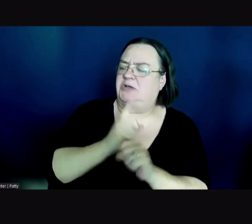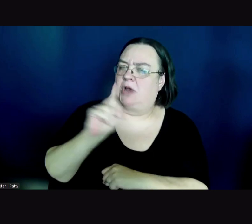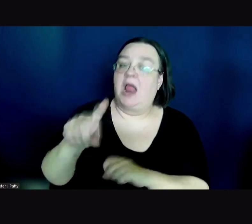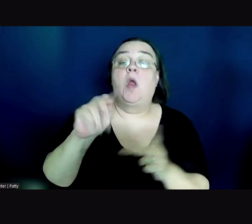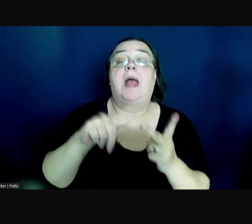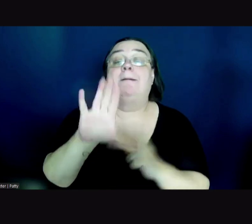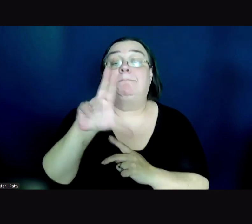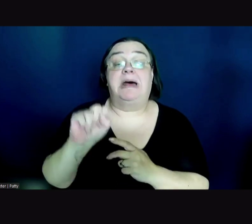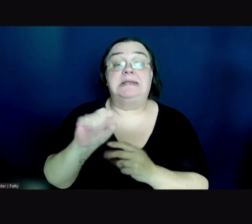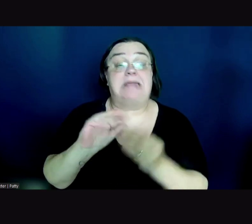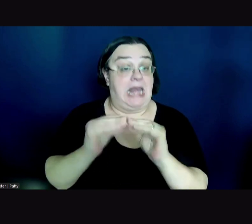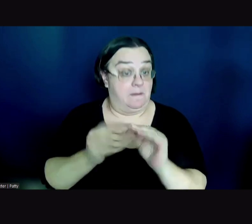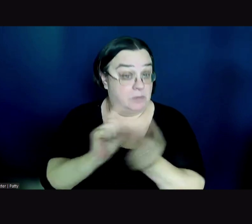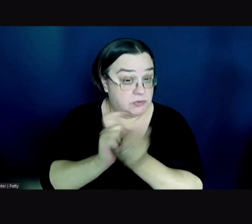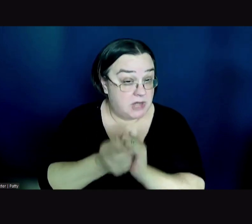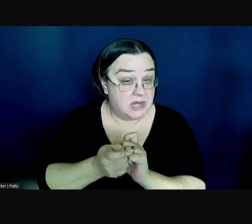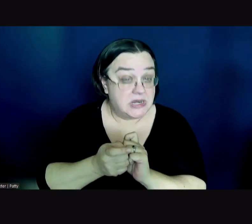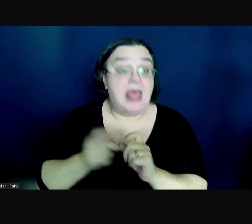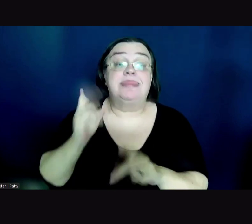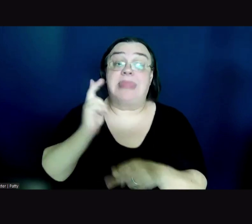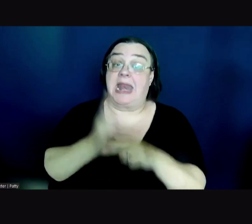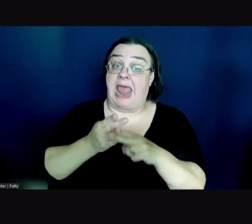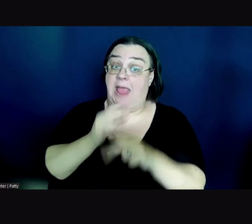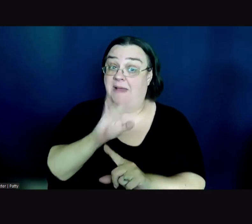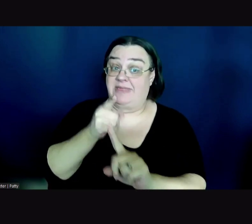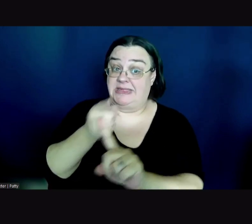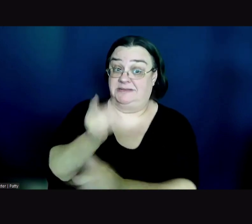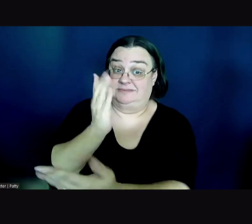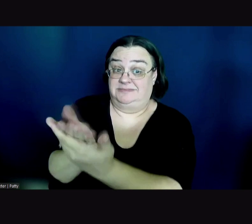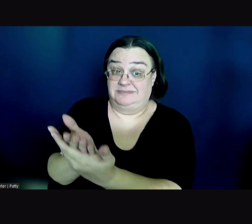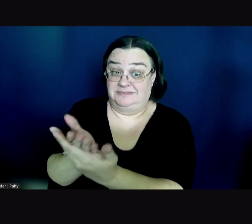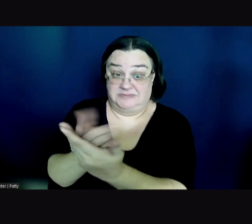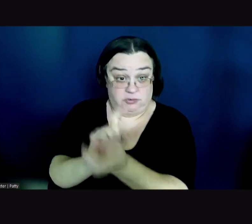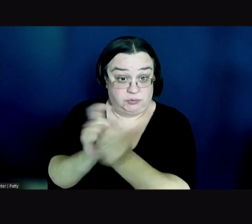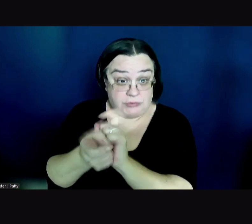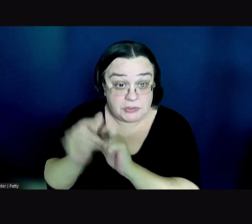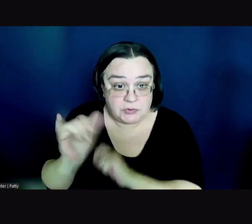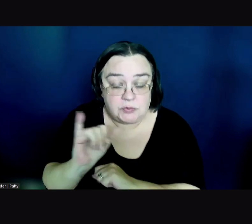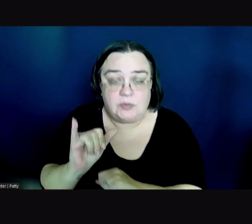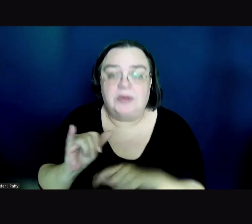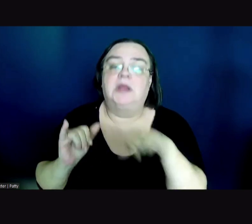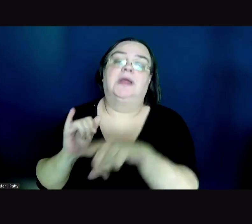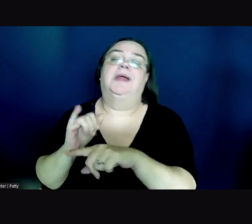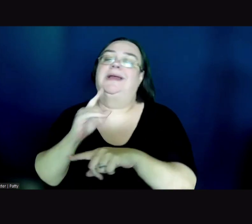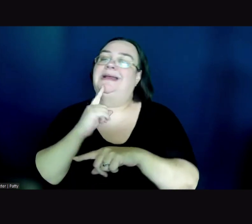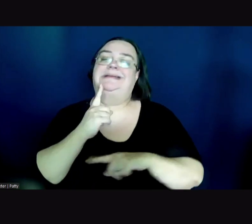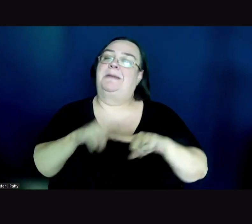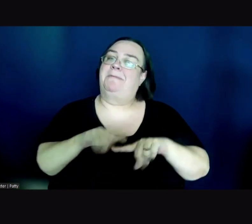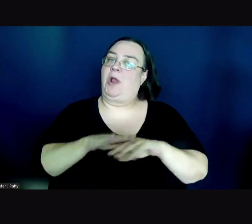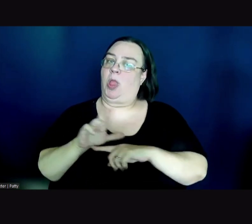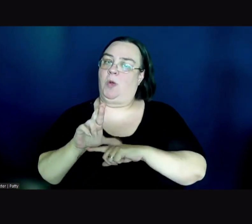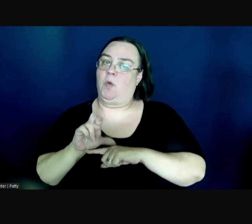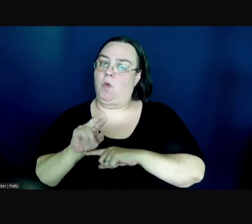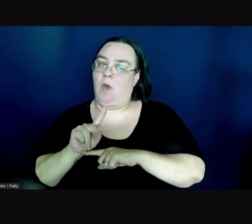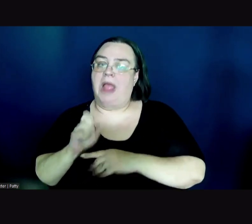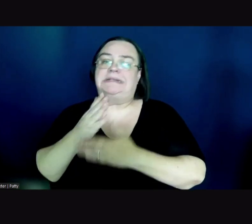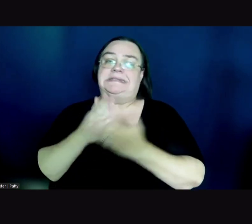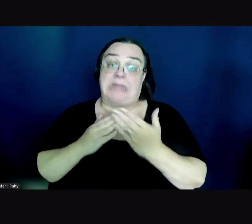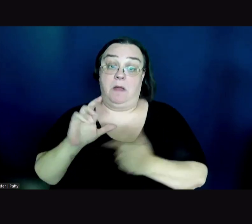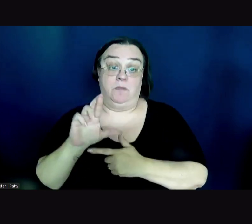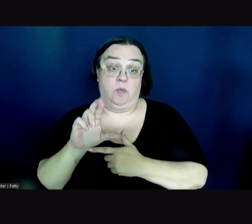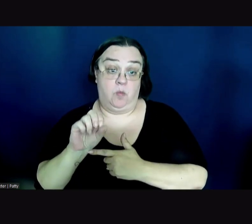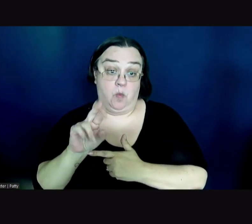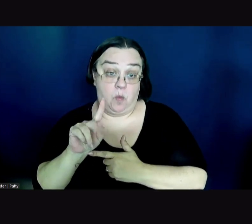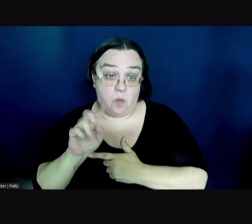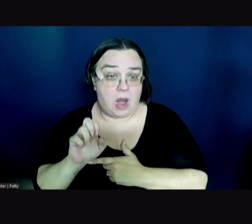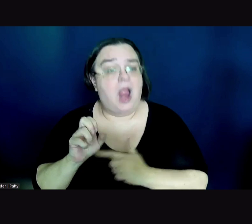Are the destination names also changing, or? It depends on the route. Okay. So some routes are